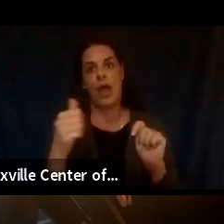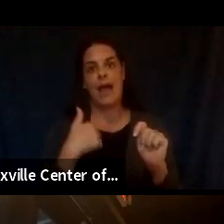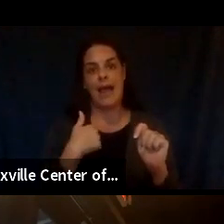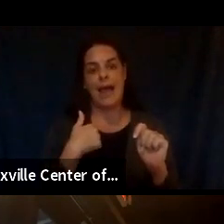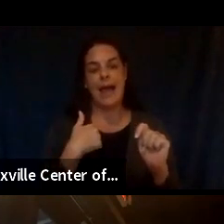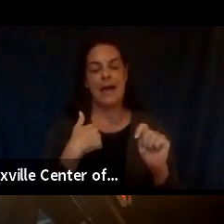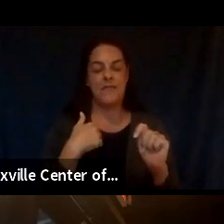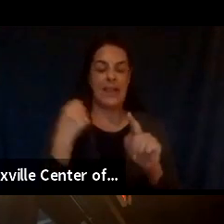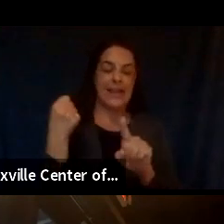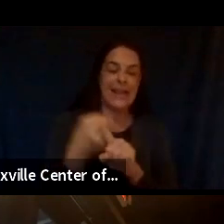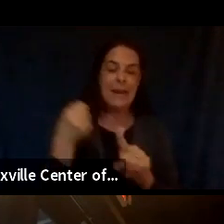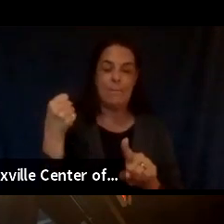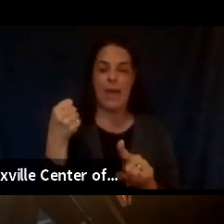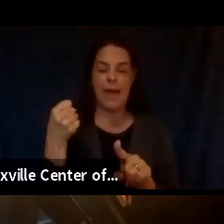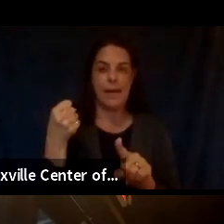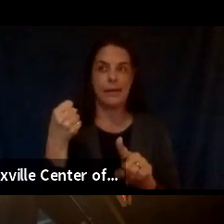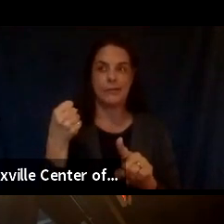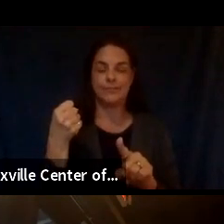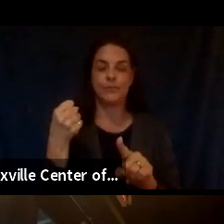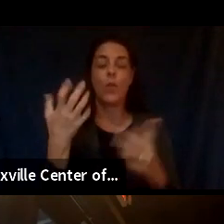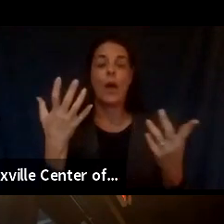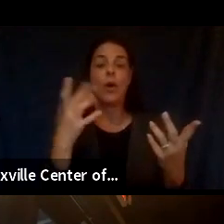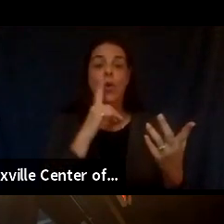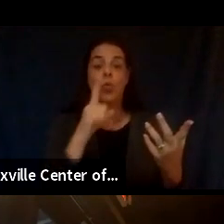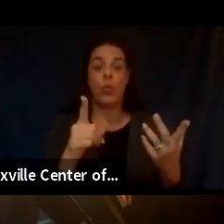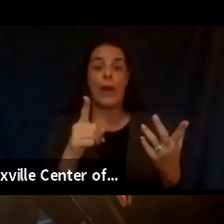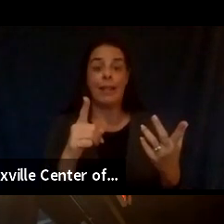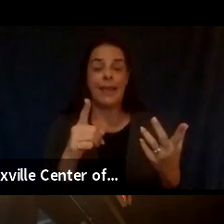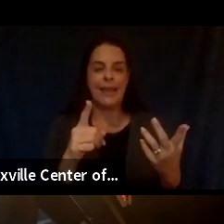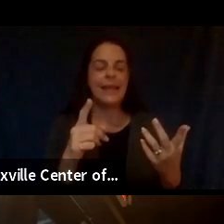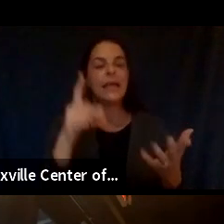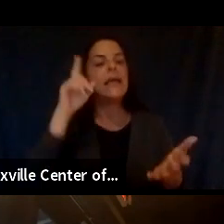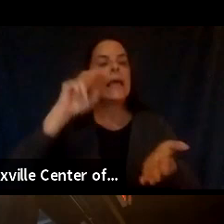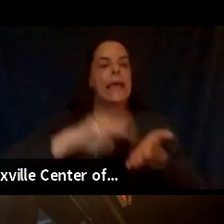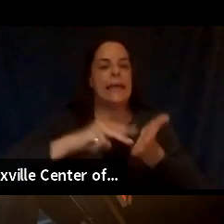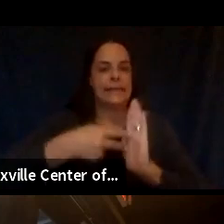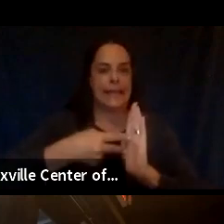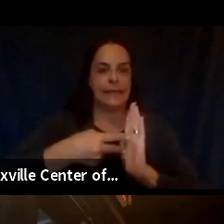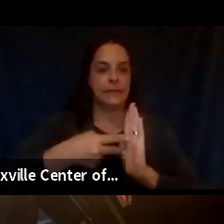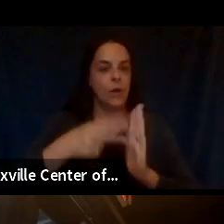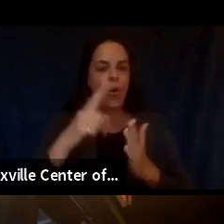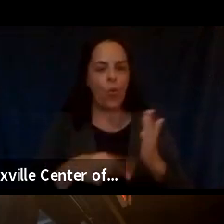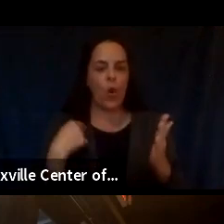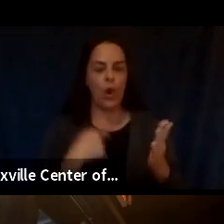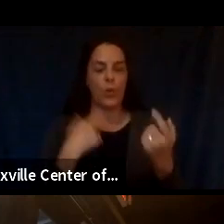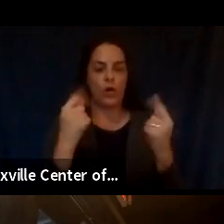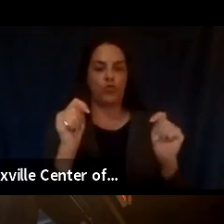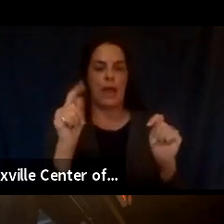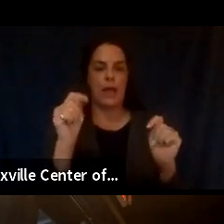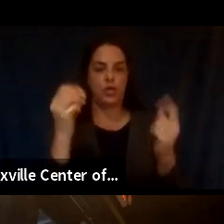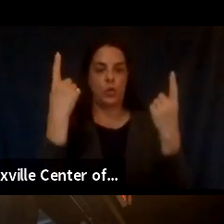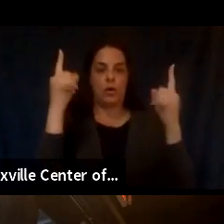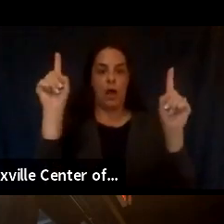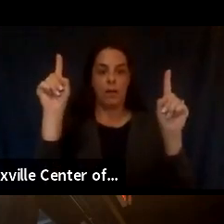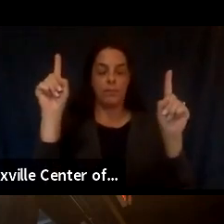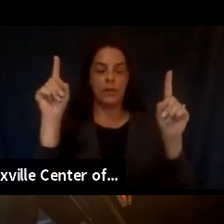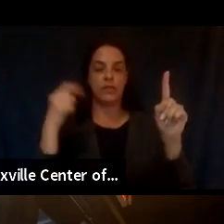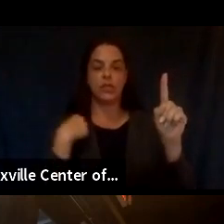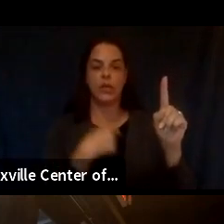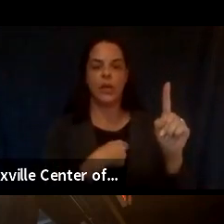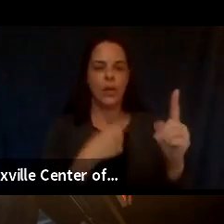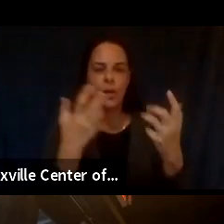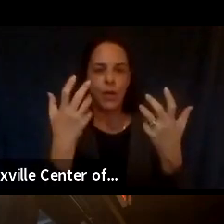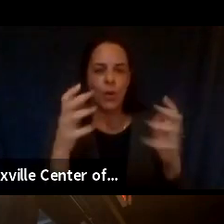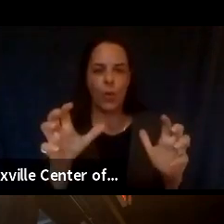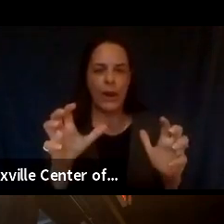impact on, you know, when ultimately at the end of the day, it's about the intent. It's about what are we trying to accomplish? And we don't want to